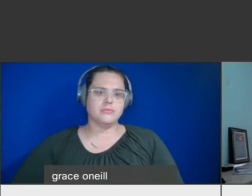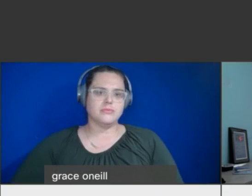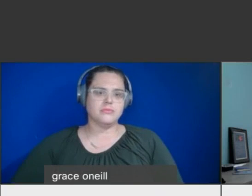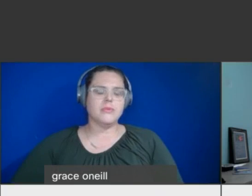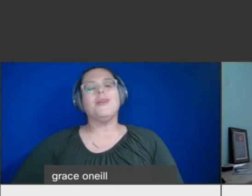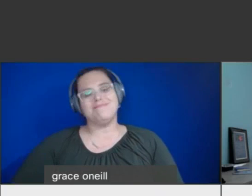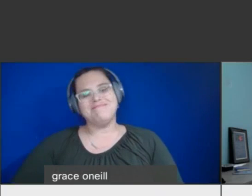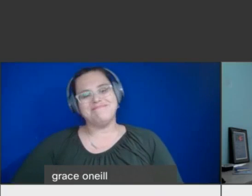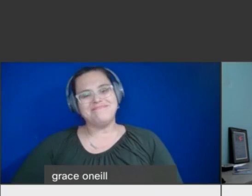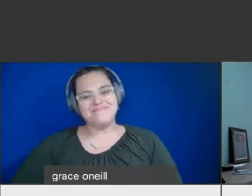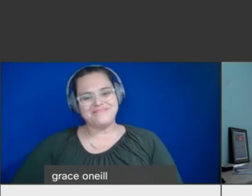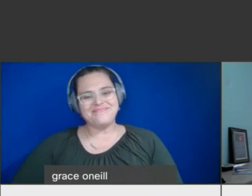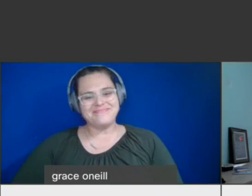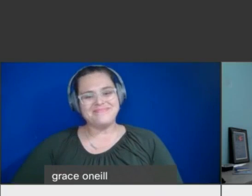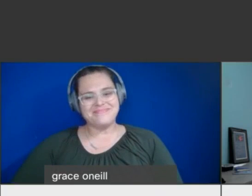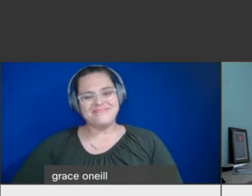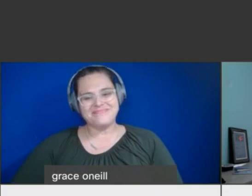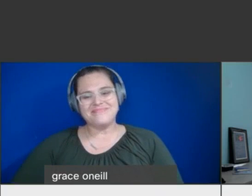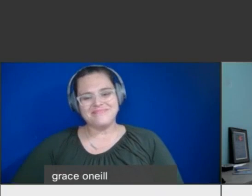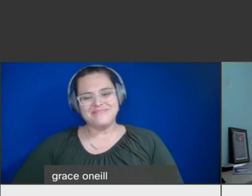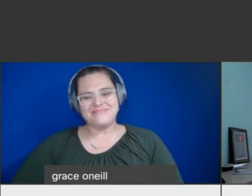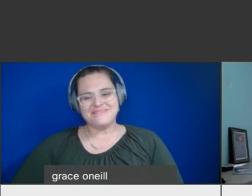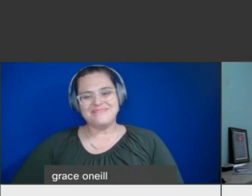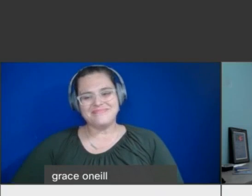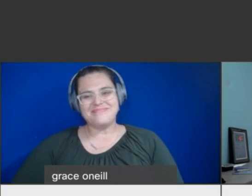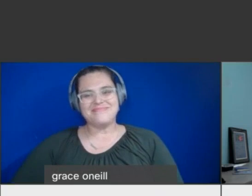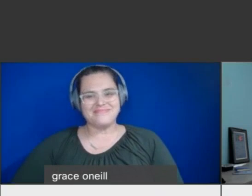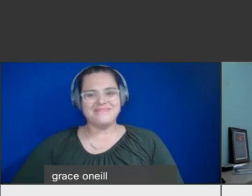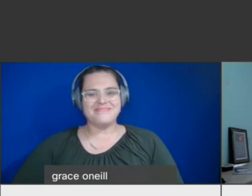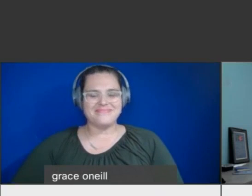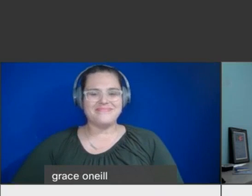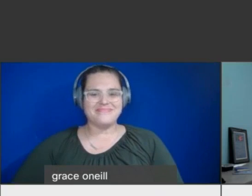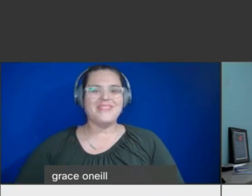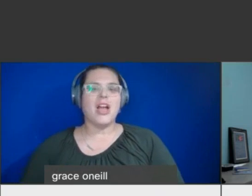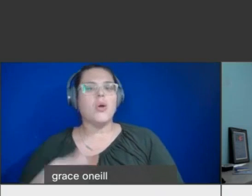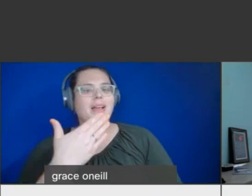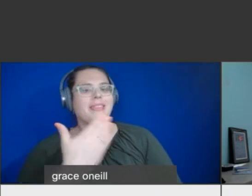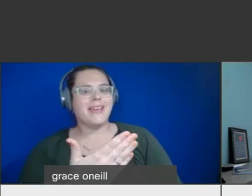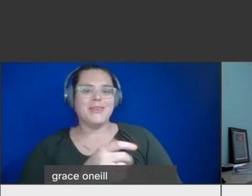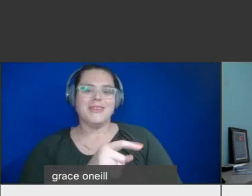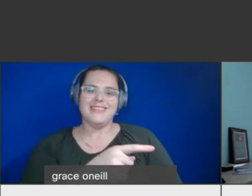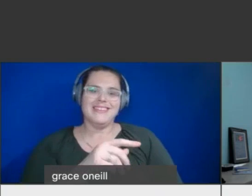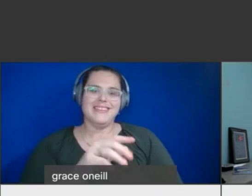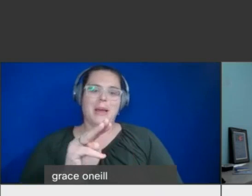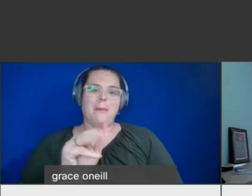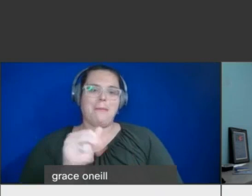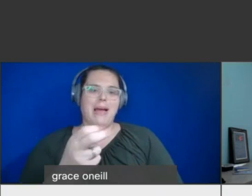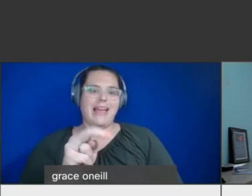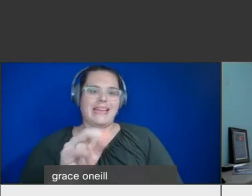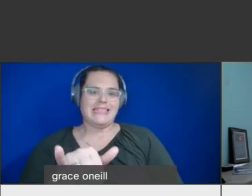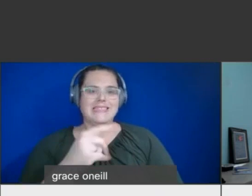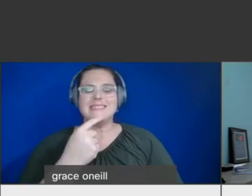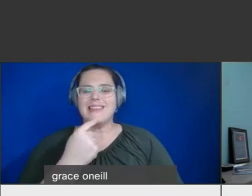Thank you, Mahaney. Mahaney is indicating CMT speaks to Maryland and not DC.